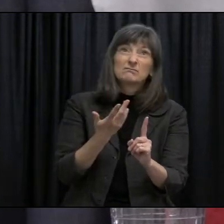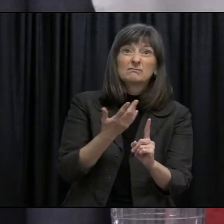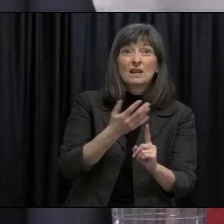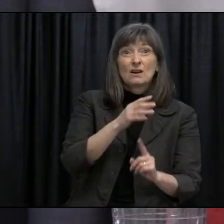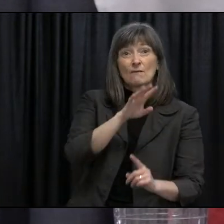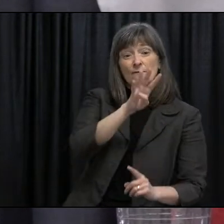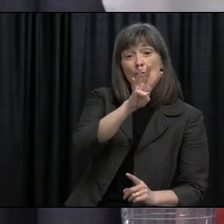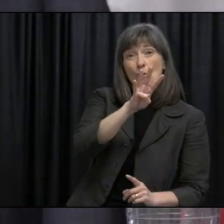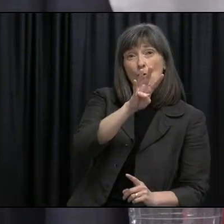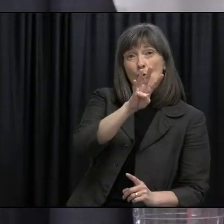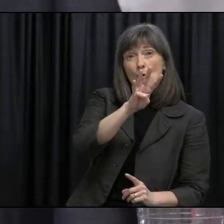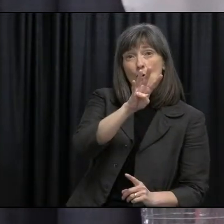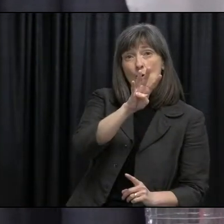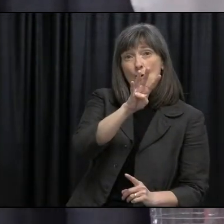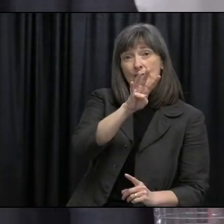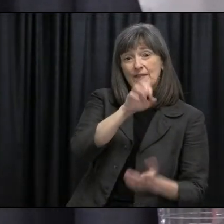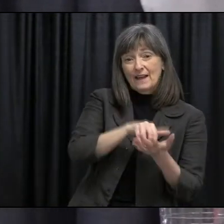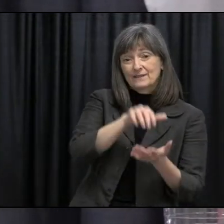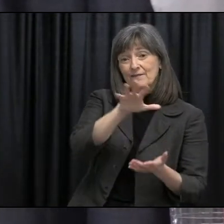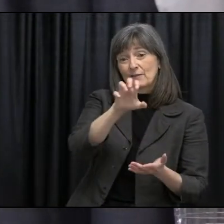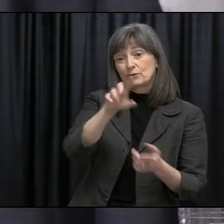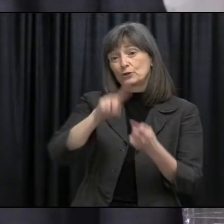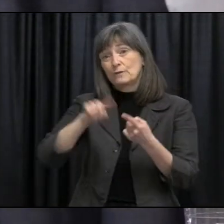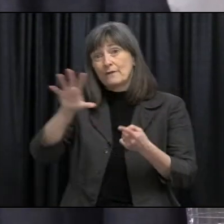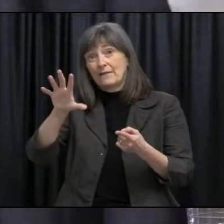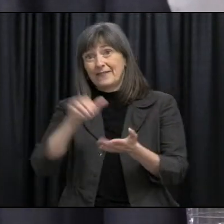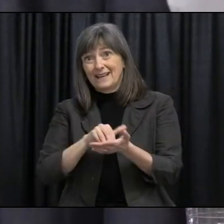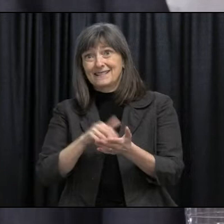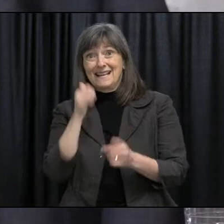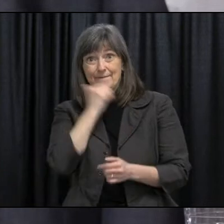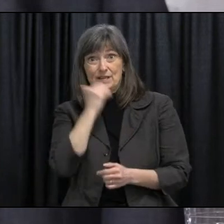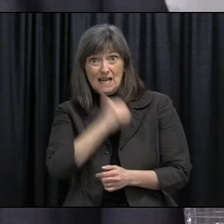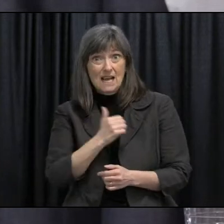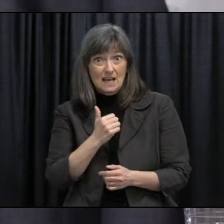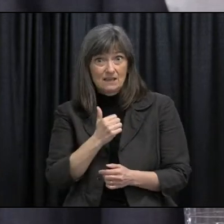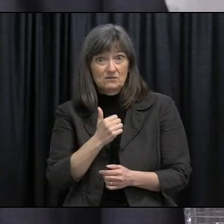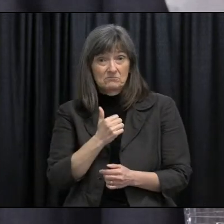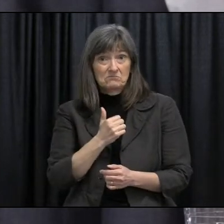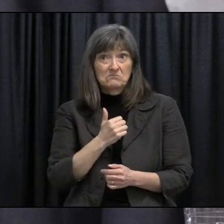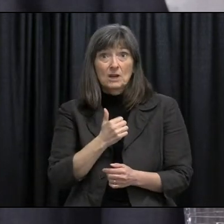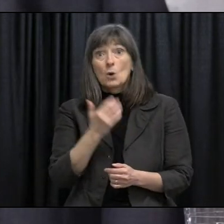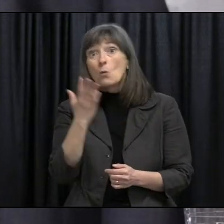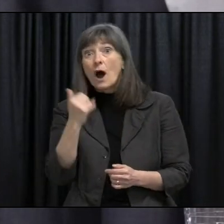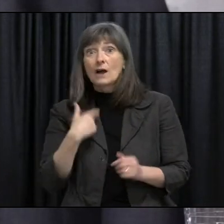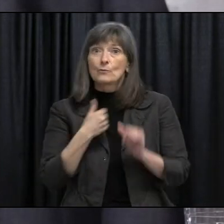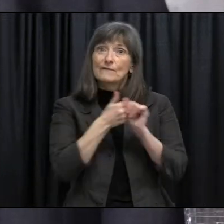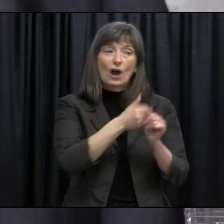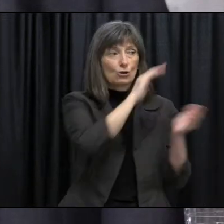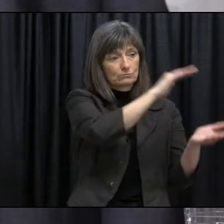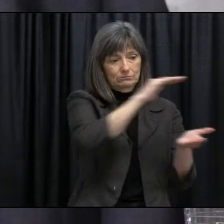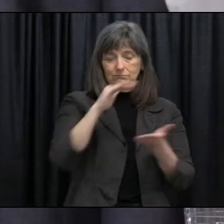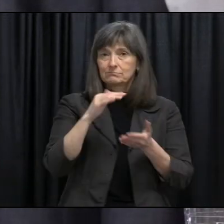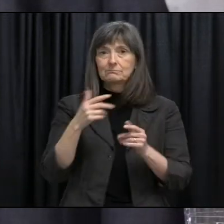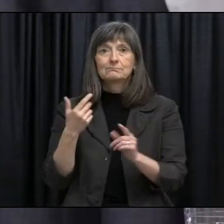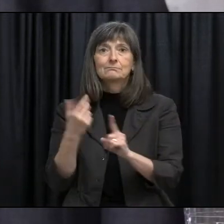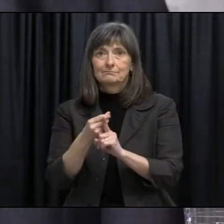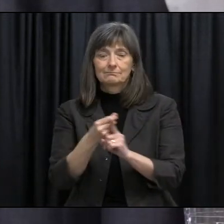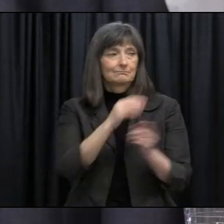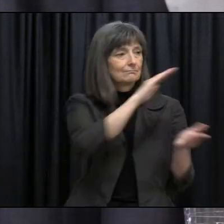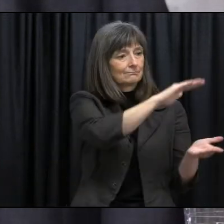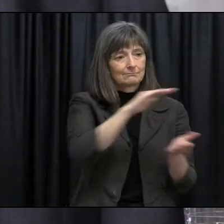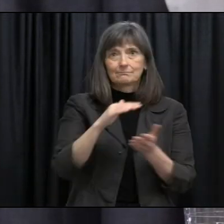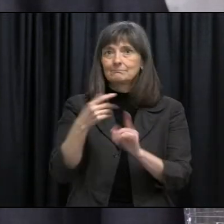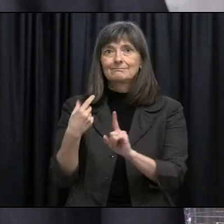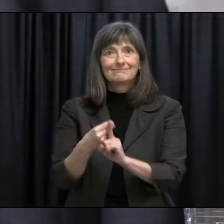4,500 and 5,000, and the reason for that is simply that is the pace at which vaccine arrives here. That equates to